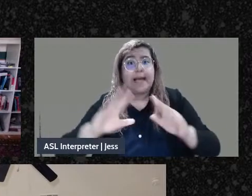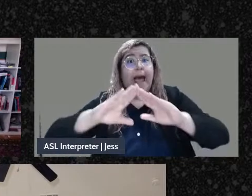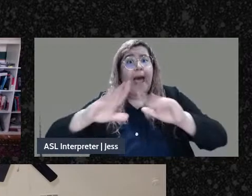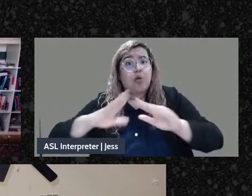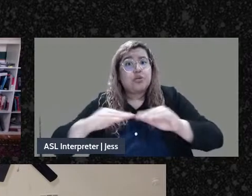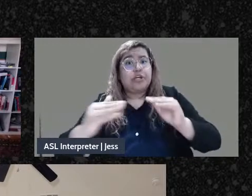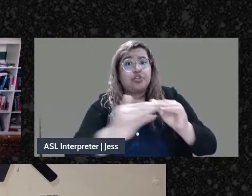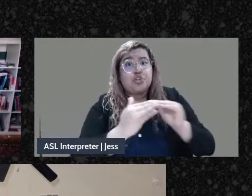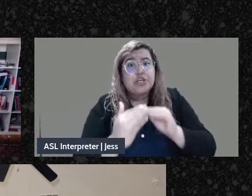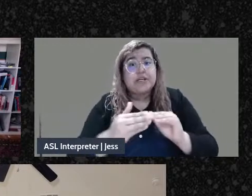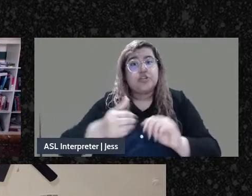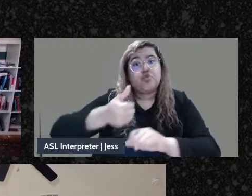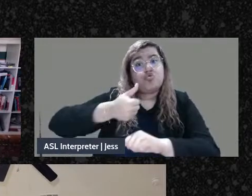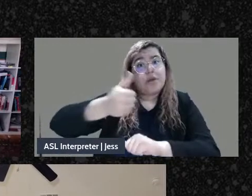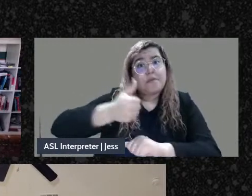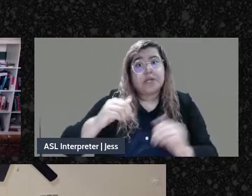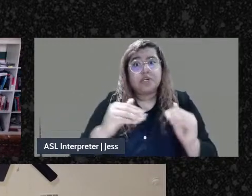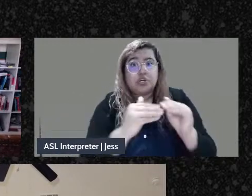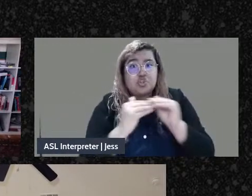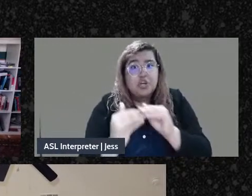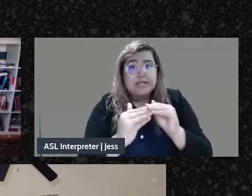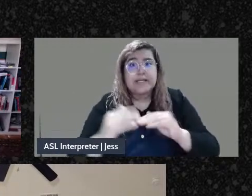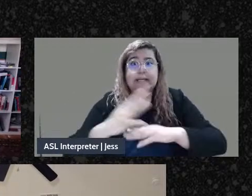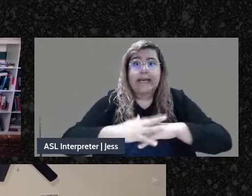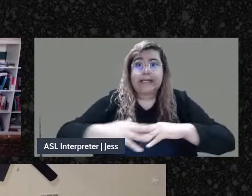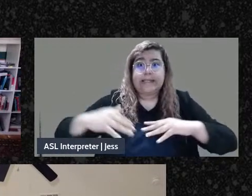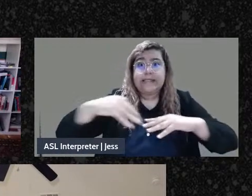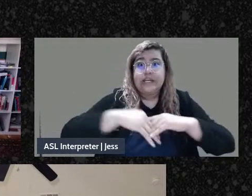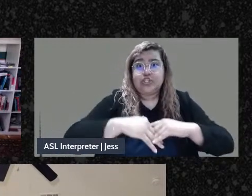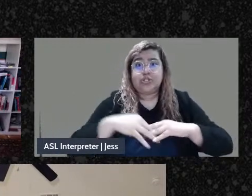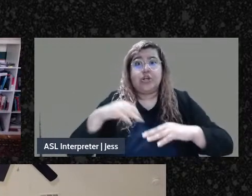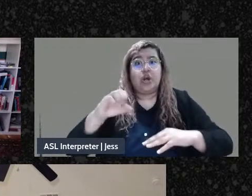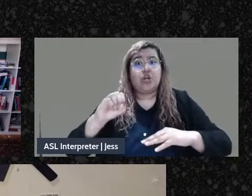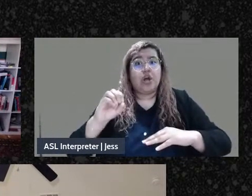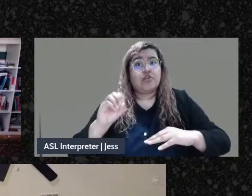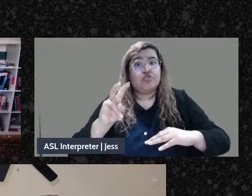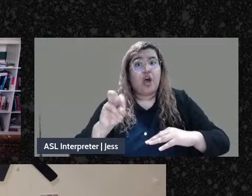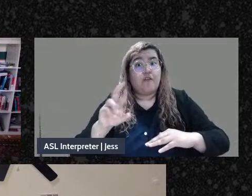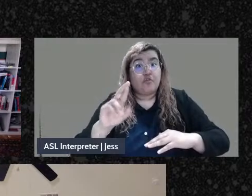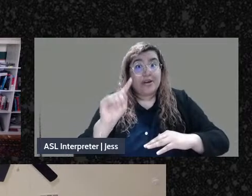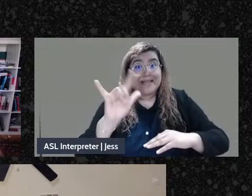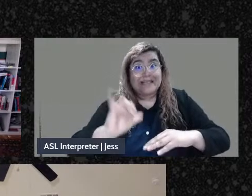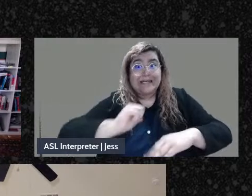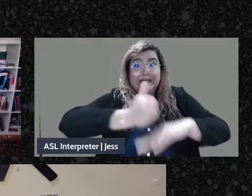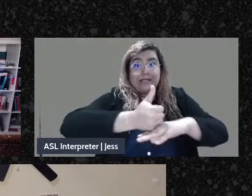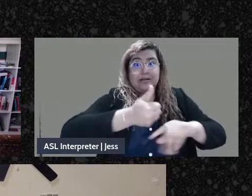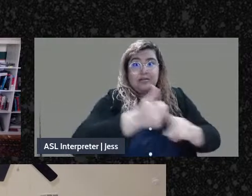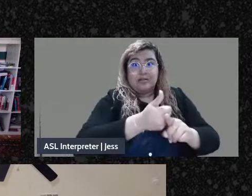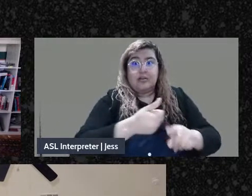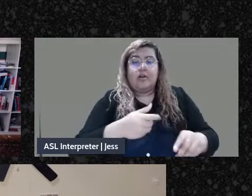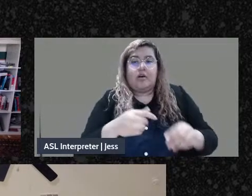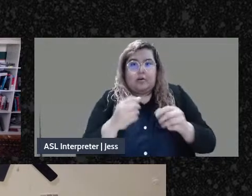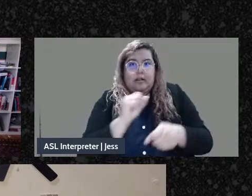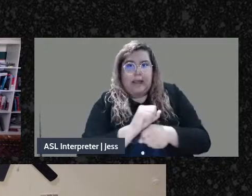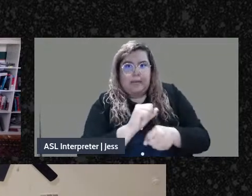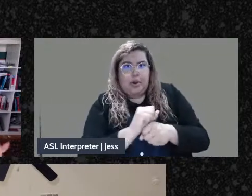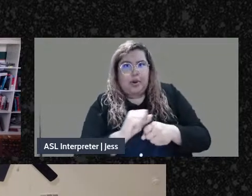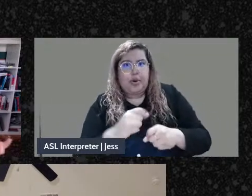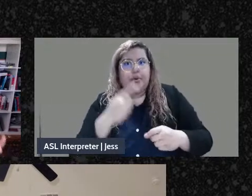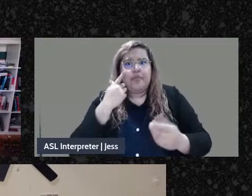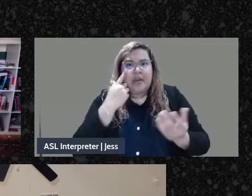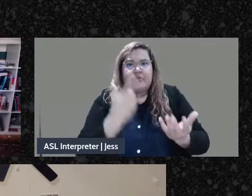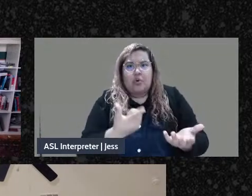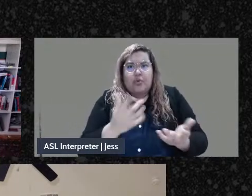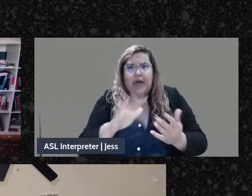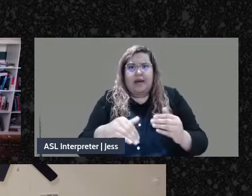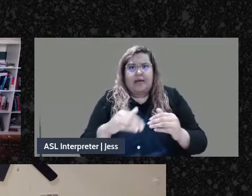SPD by 50% call. And they were also, a lot of those folks who had worked on the very first tax on Amazon, right? Our first